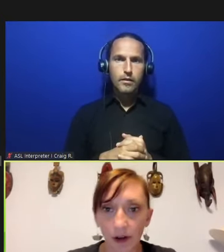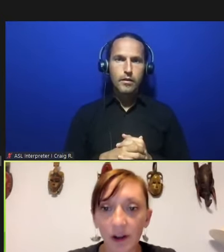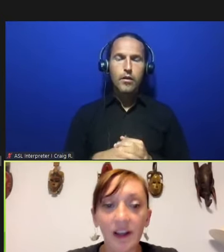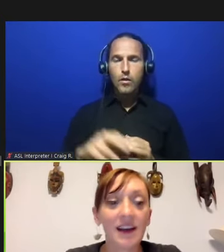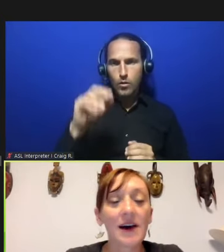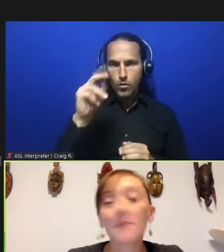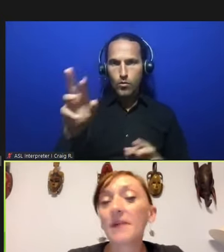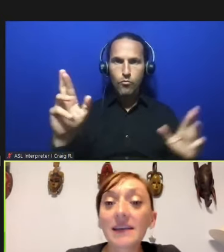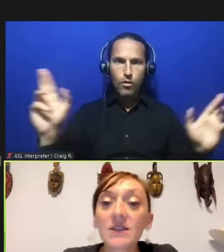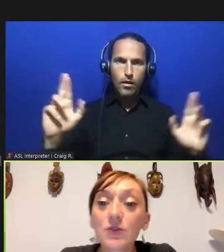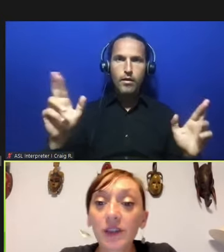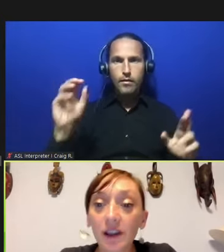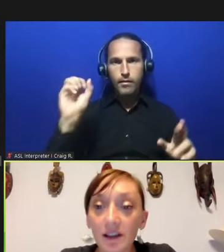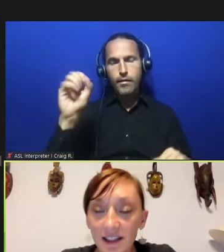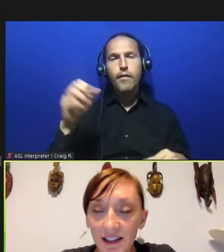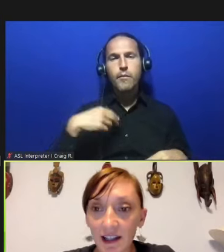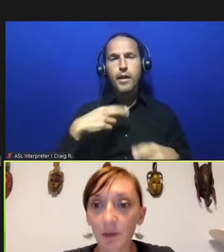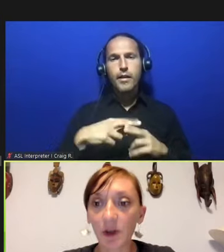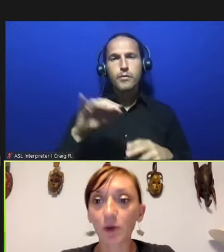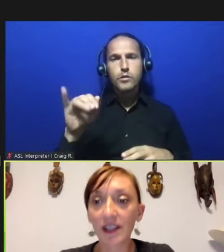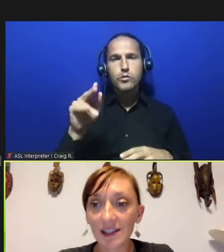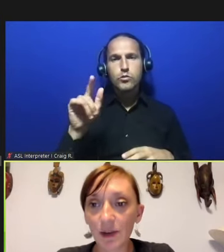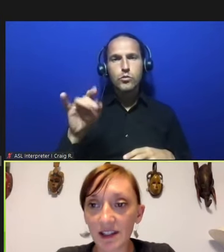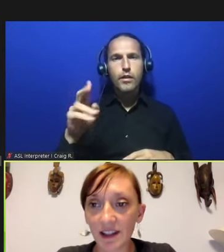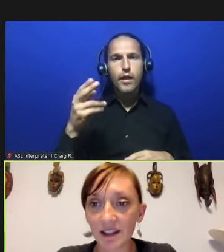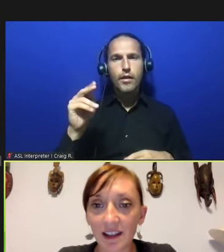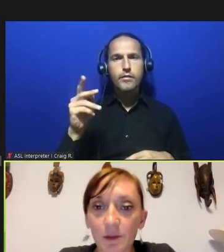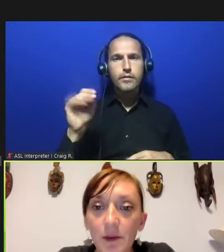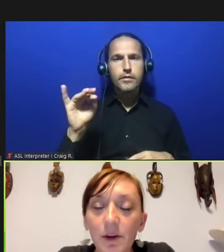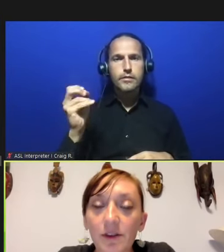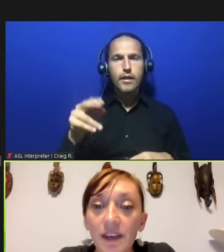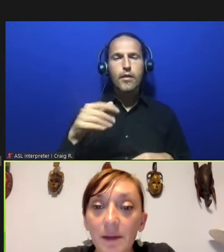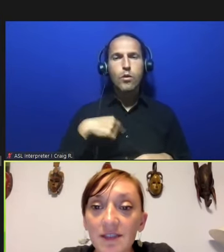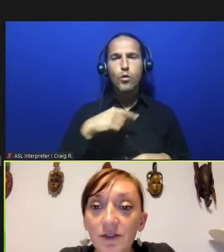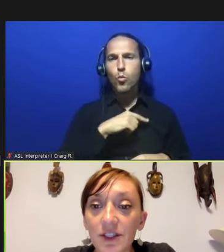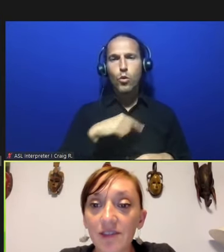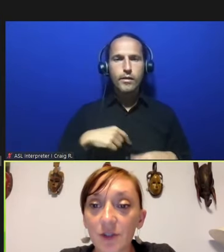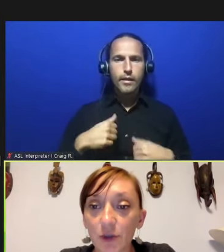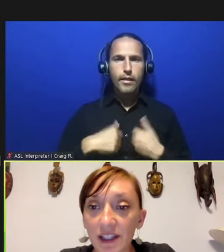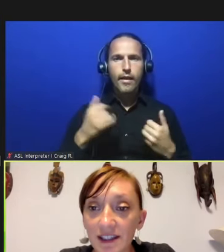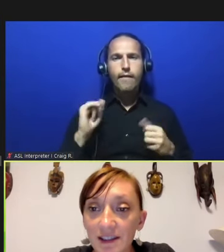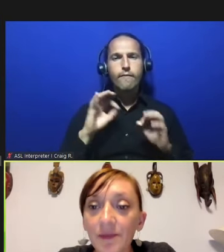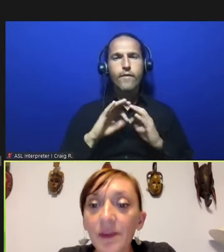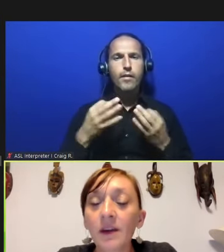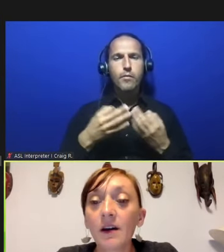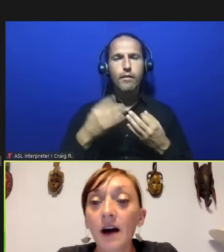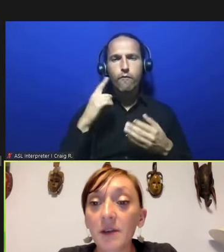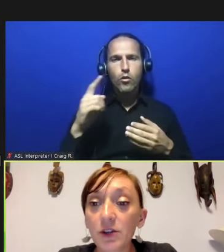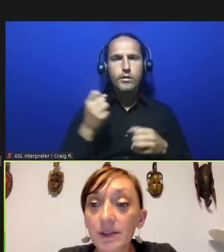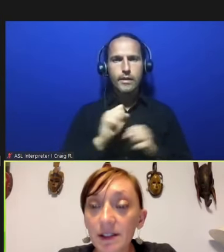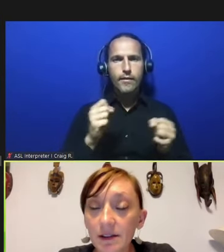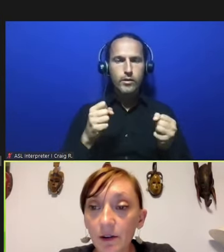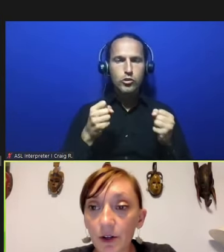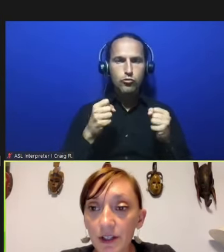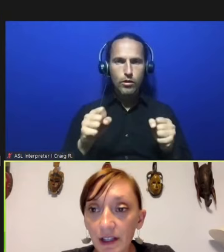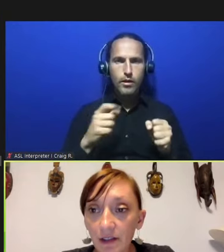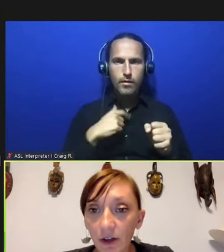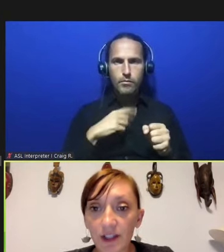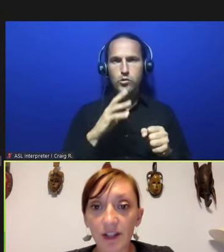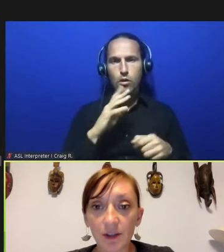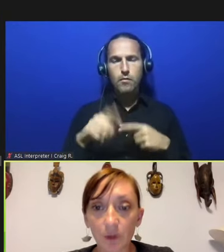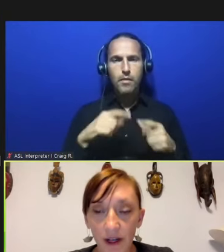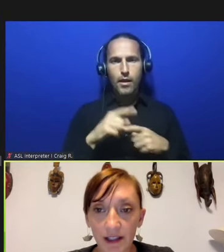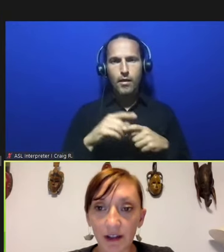here we go. My name is Julie Huntington, and I'm a Queens resident and a member of Families for Safe Streets. I'm here to speak to the urgent need